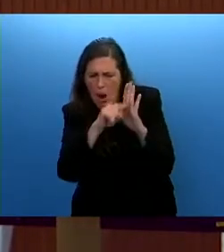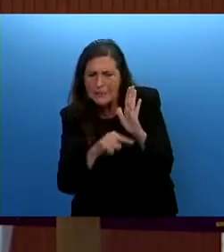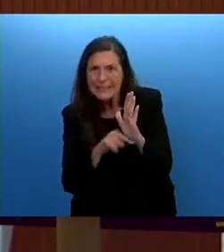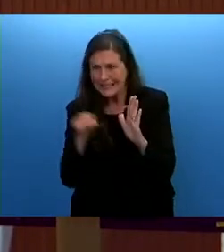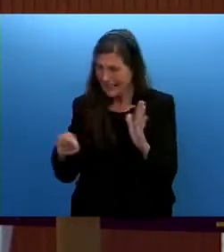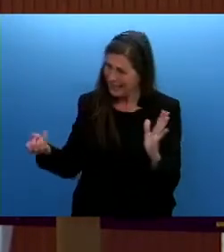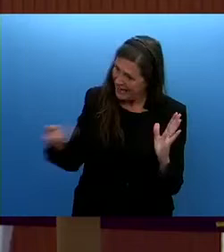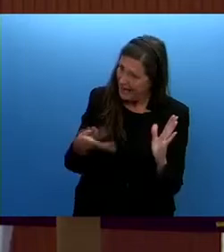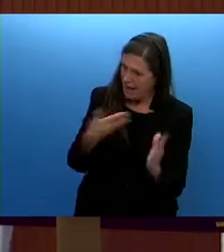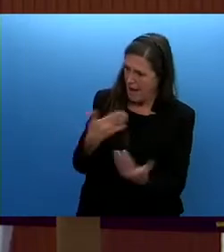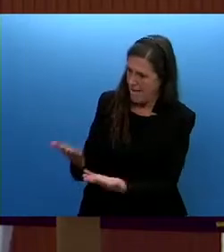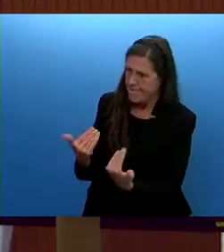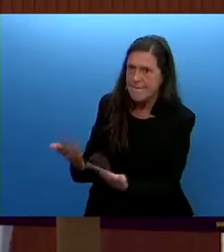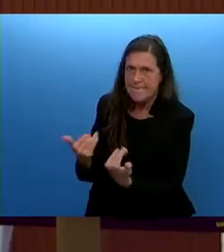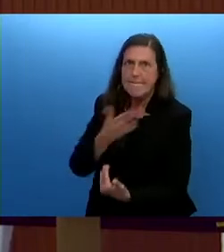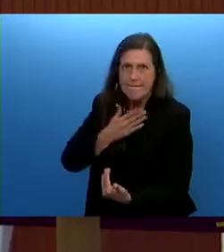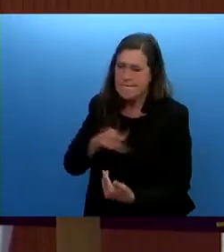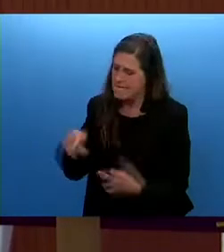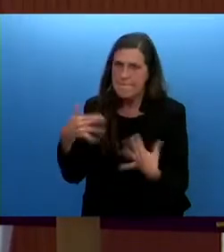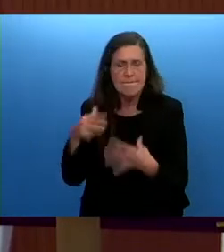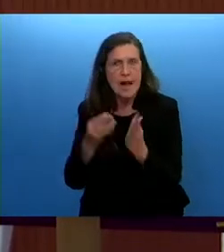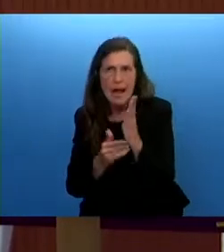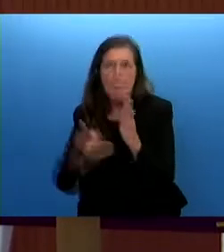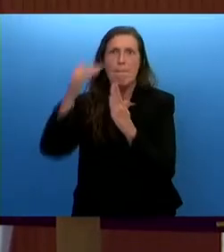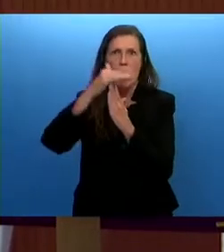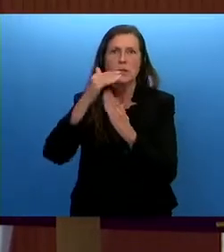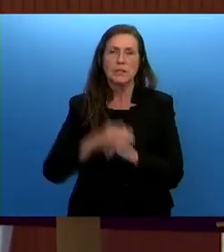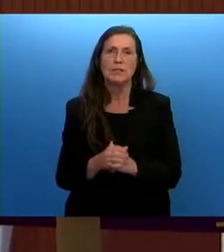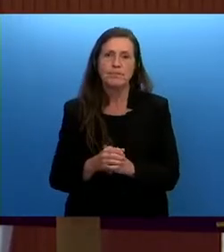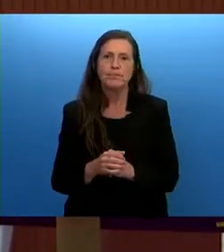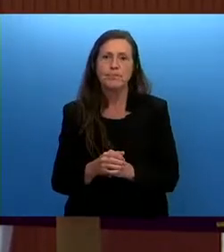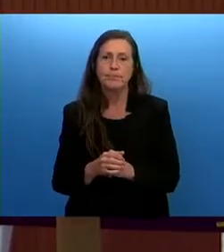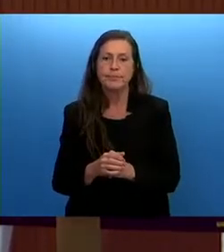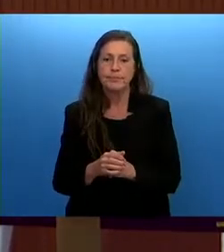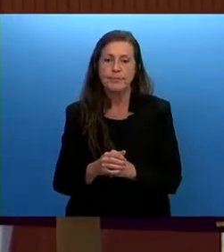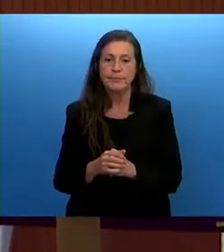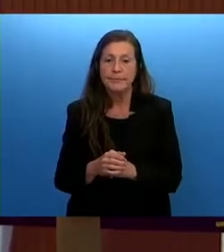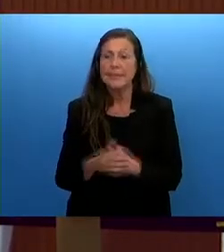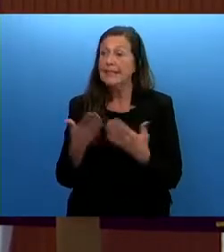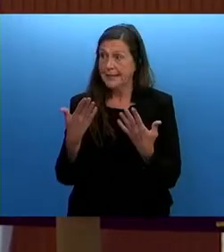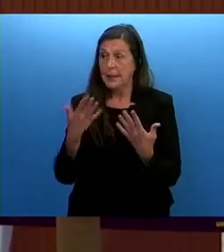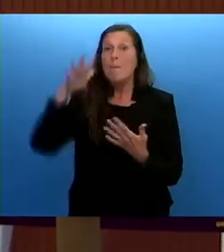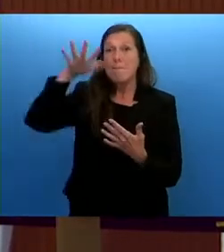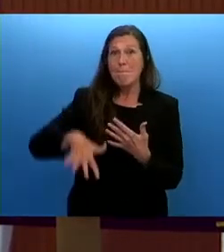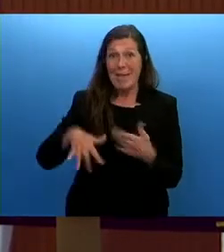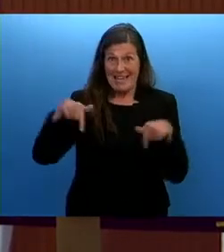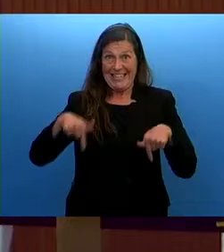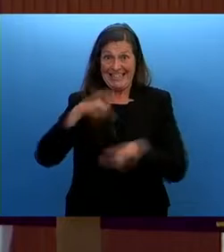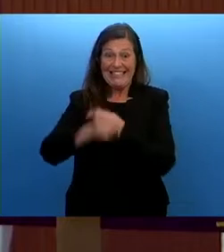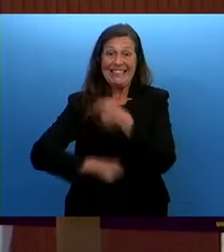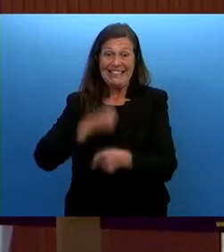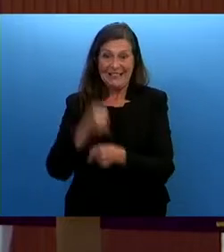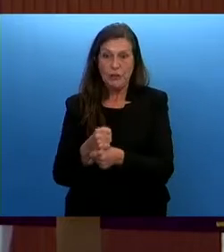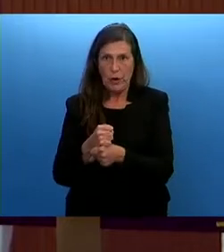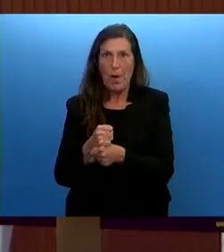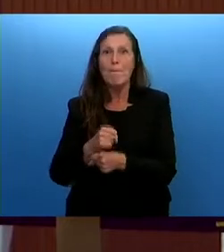crucial. In May this year, the 7th session of the Global Platform for Disaster Risk Reduction was held in